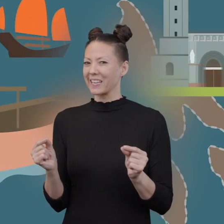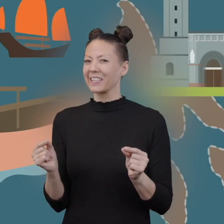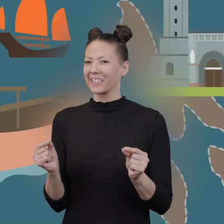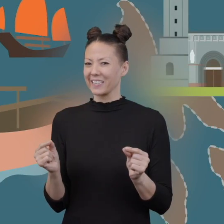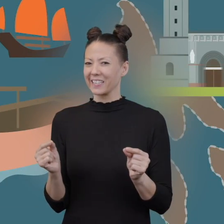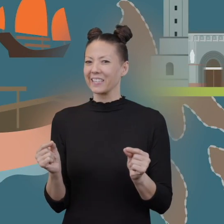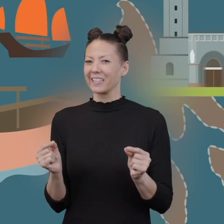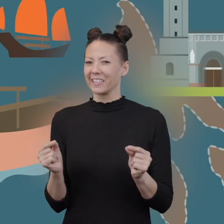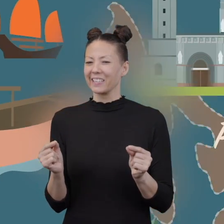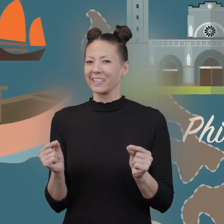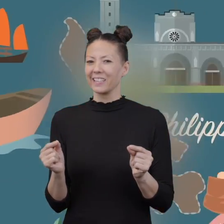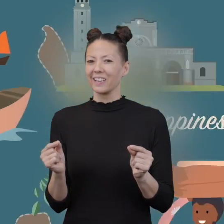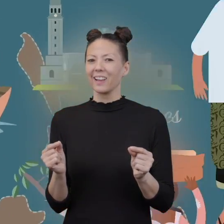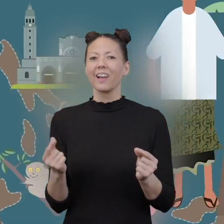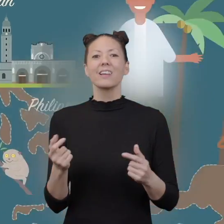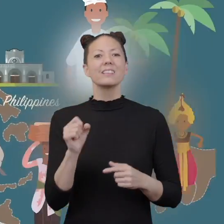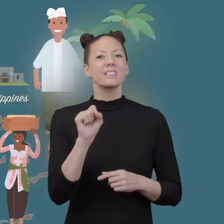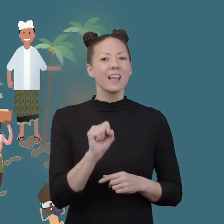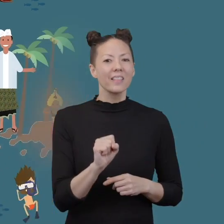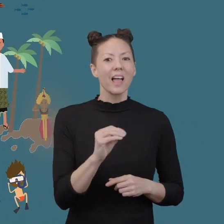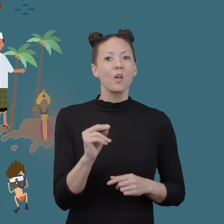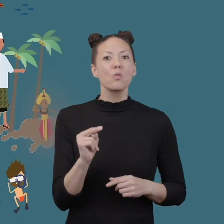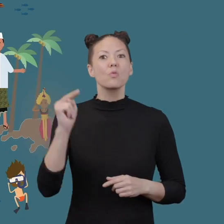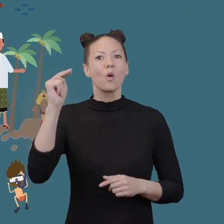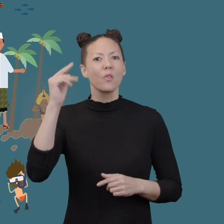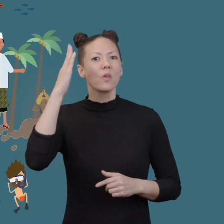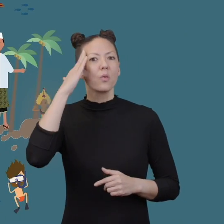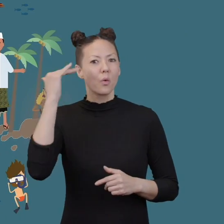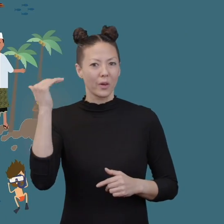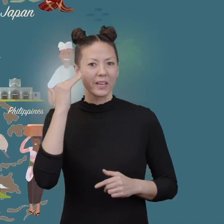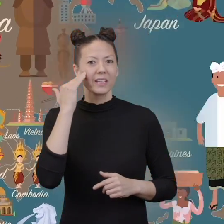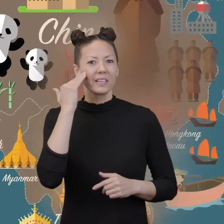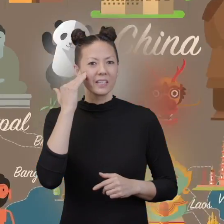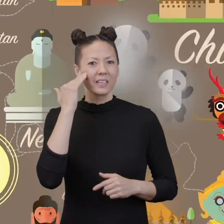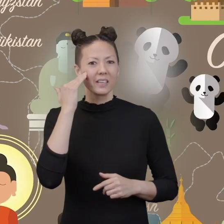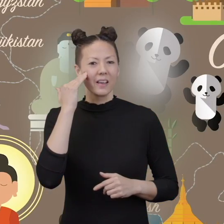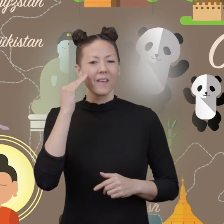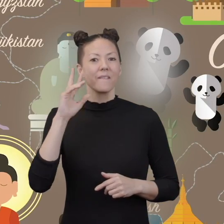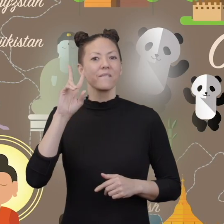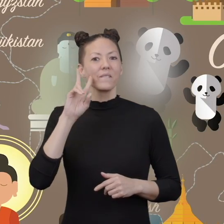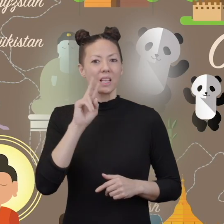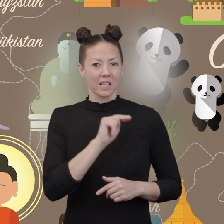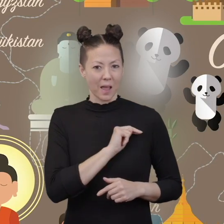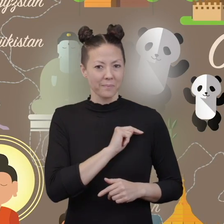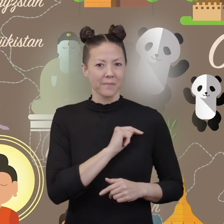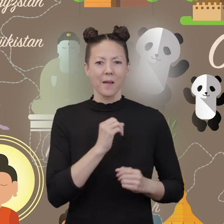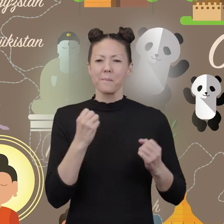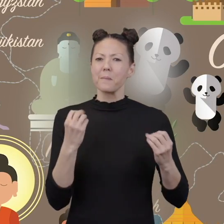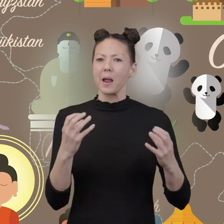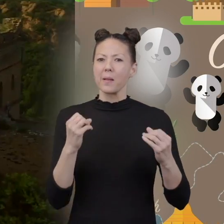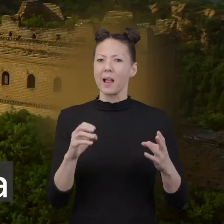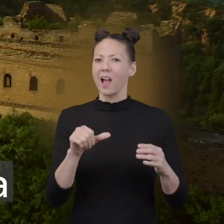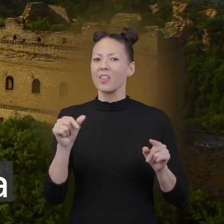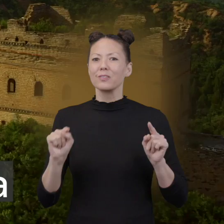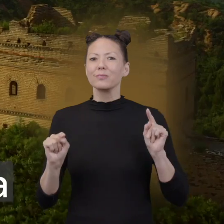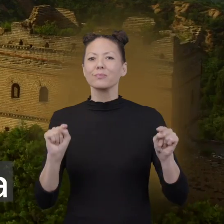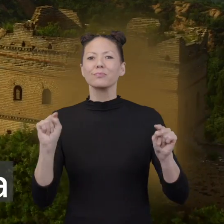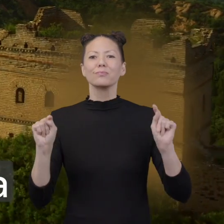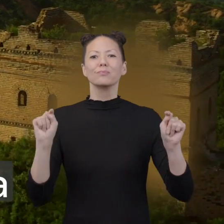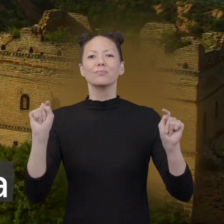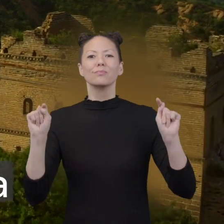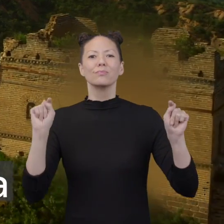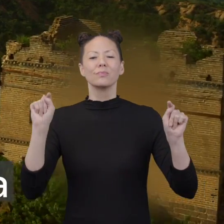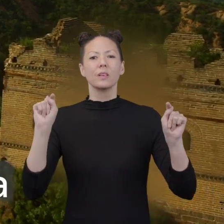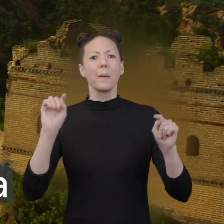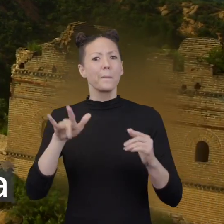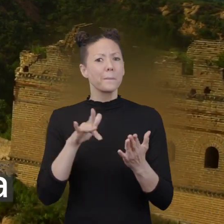Vietnam, and many others. The Middle East? Yep, that's part of Asia. If you've ever visited